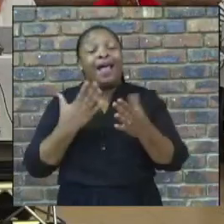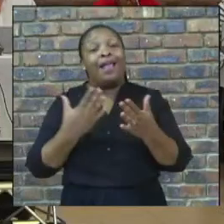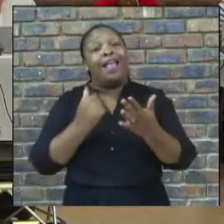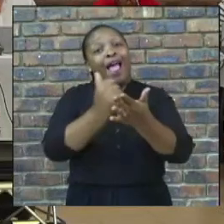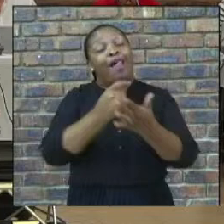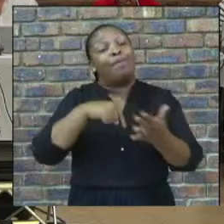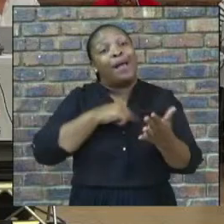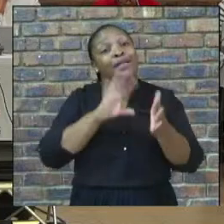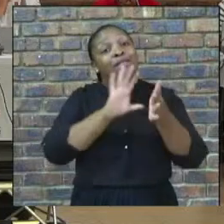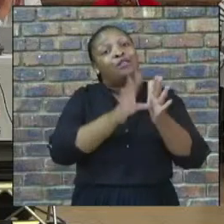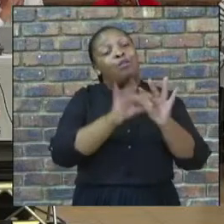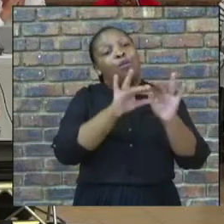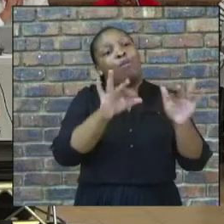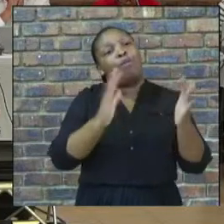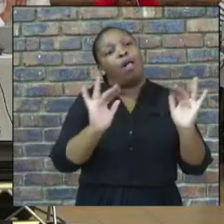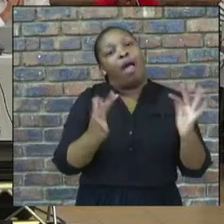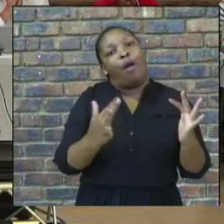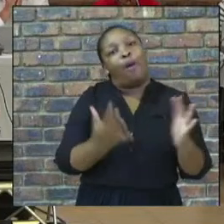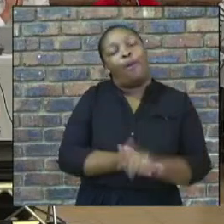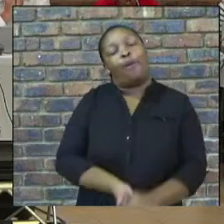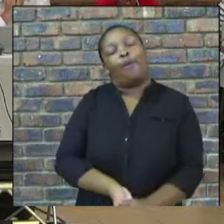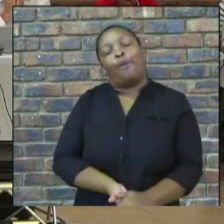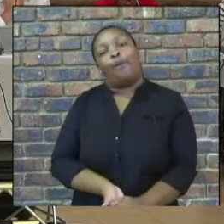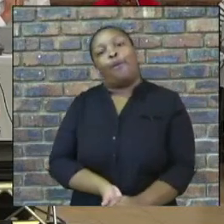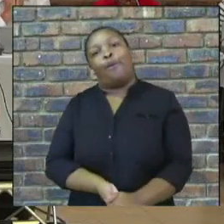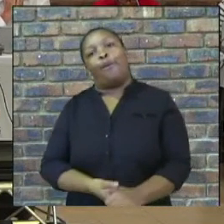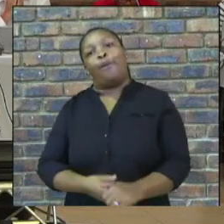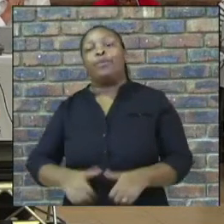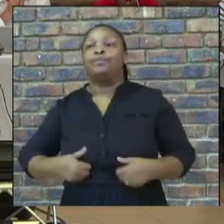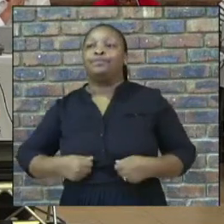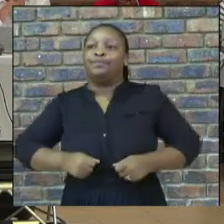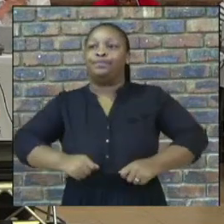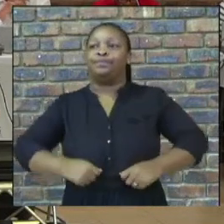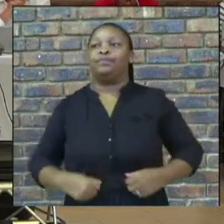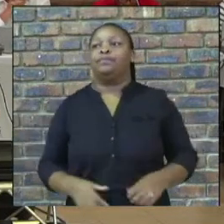Thank you very much. Number 3.